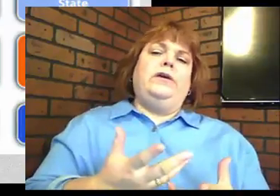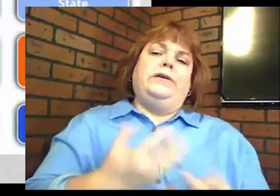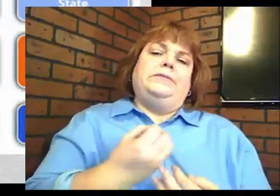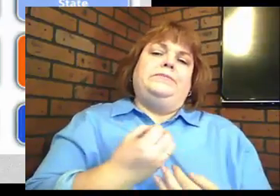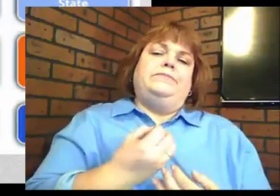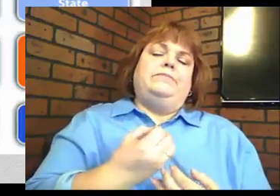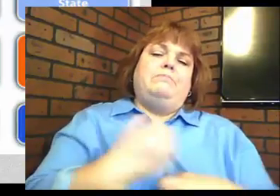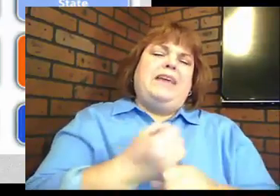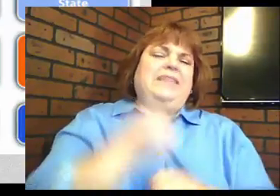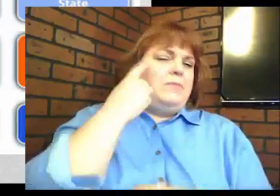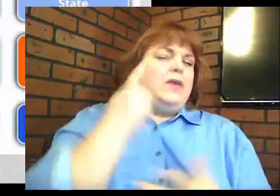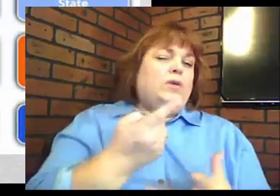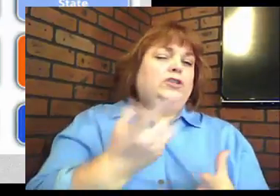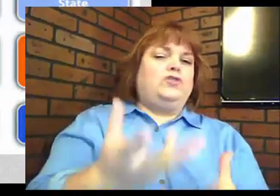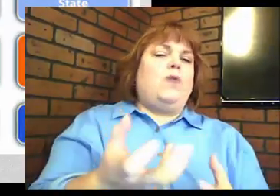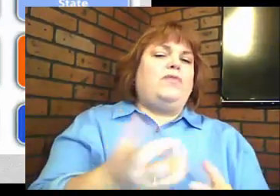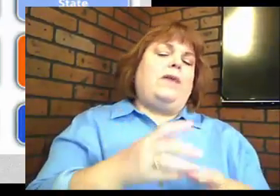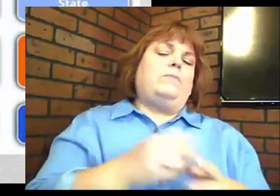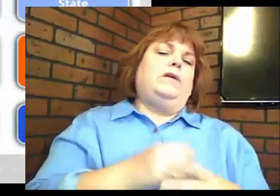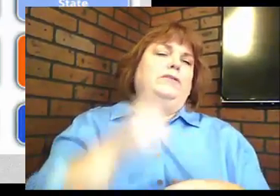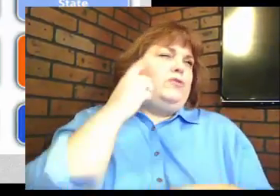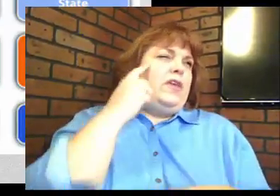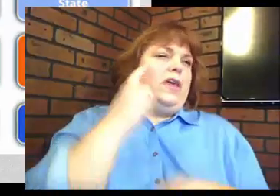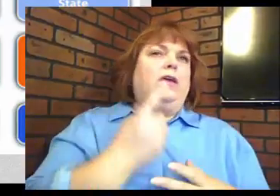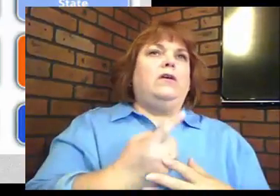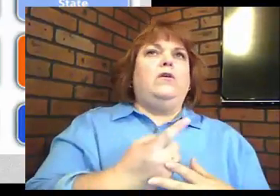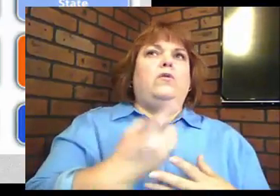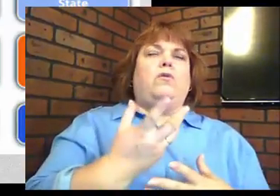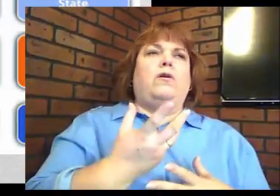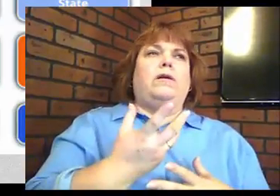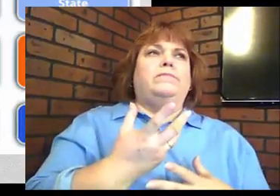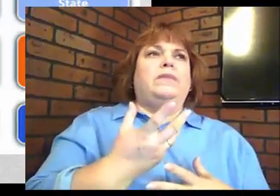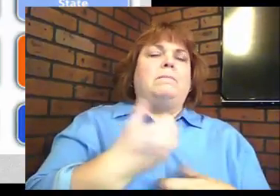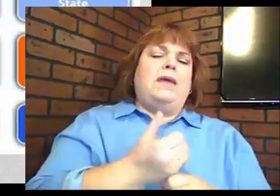Judicial. We talked about the three parts of the government.